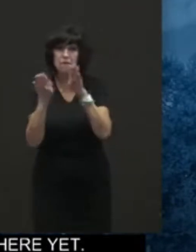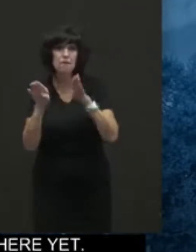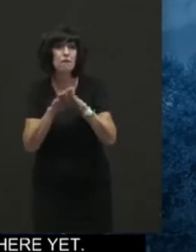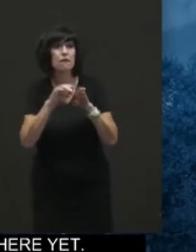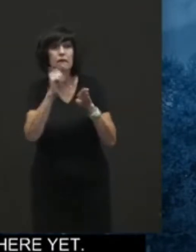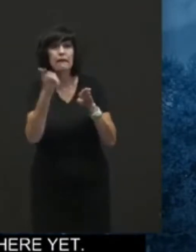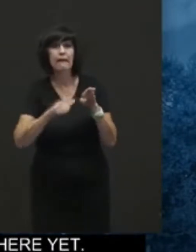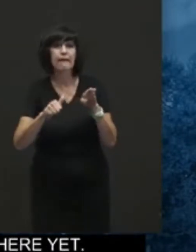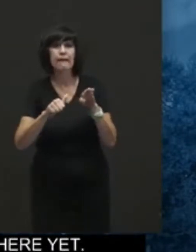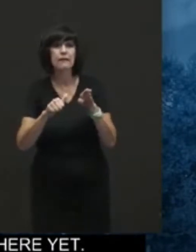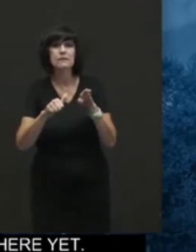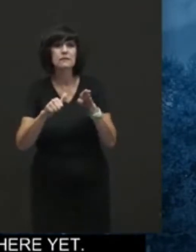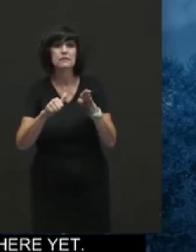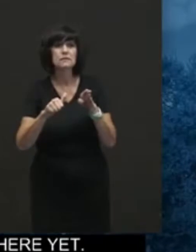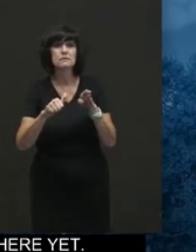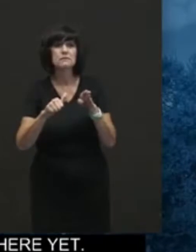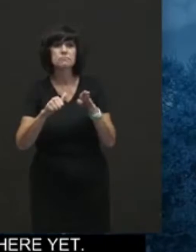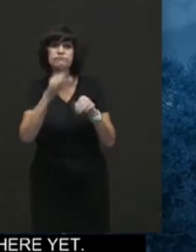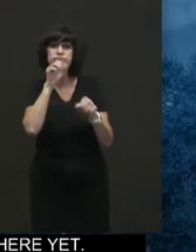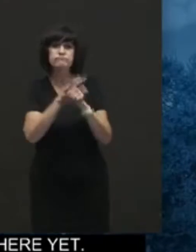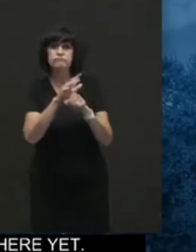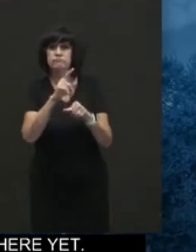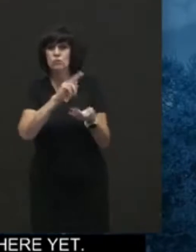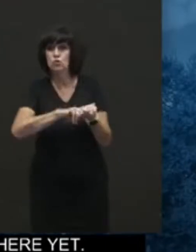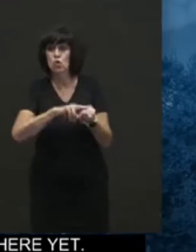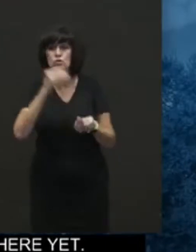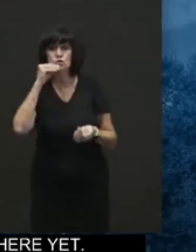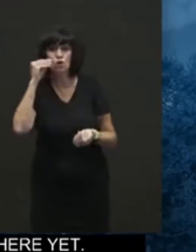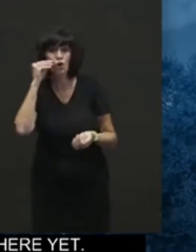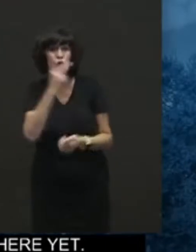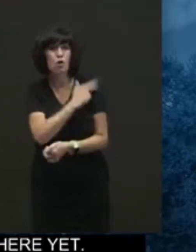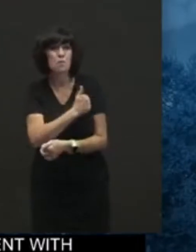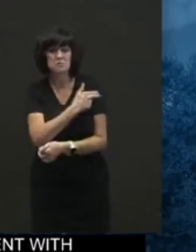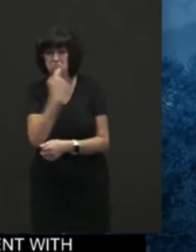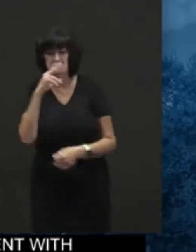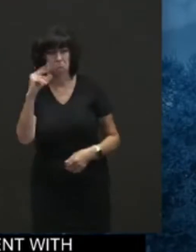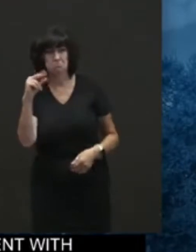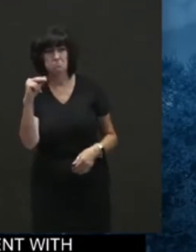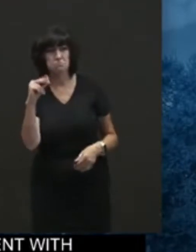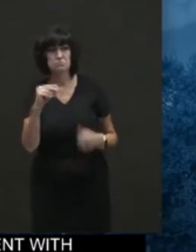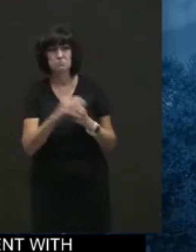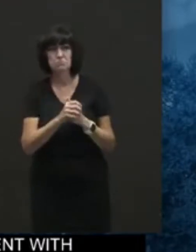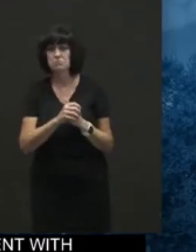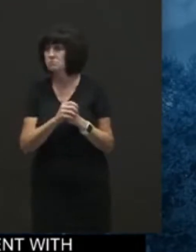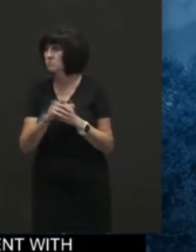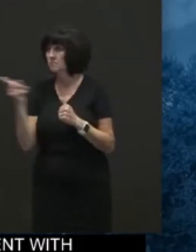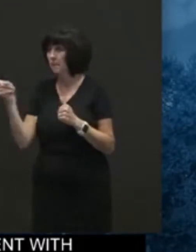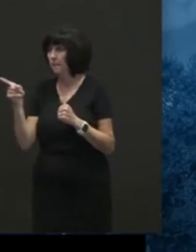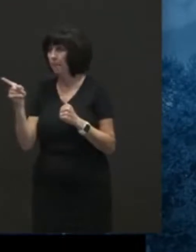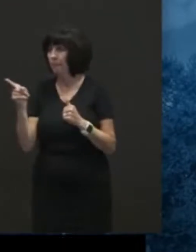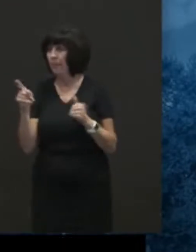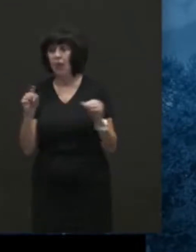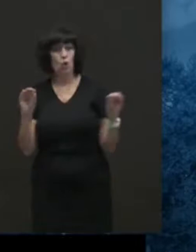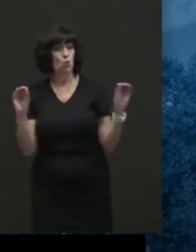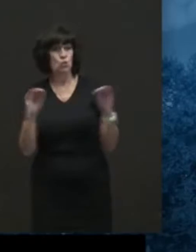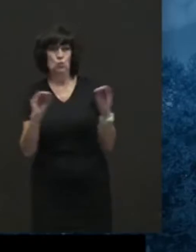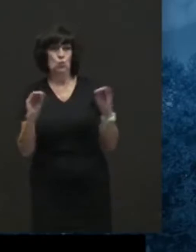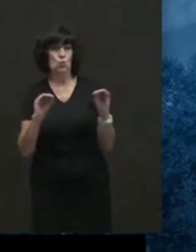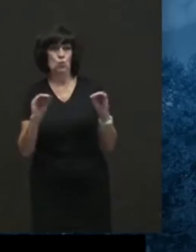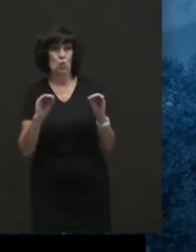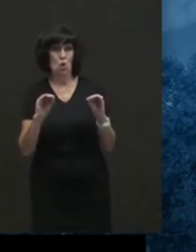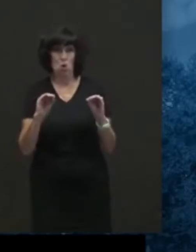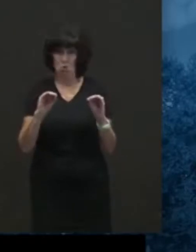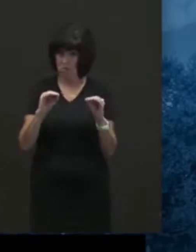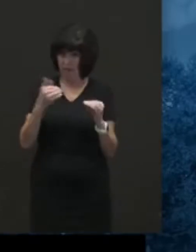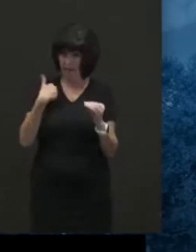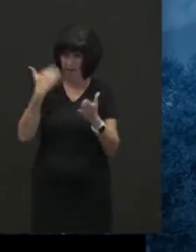Rattay, has there been confirmed cases of the flu so far this season, or? No confirmed cases, but this is the time of year